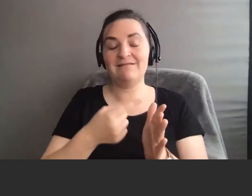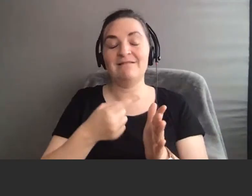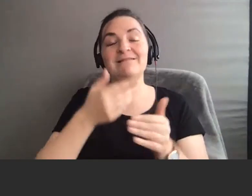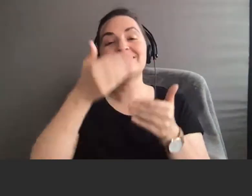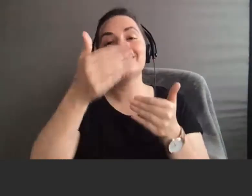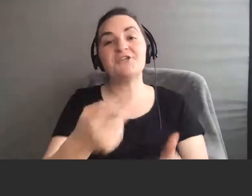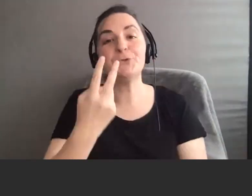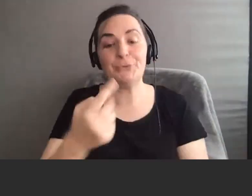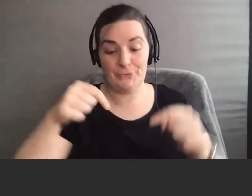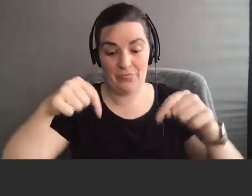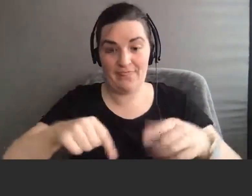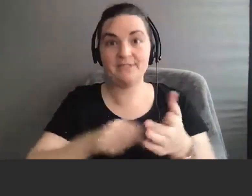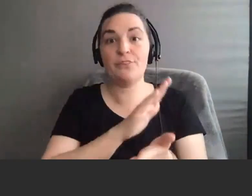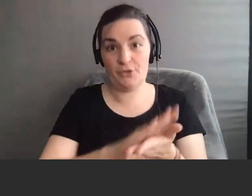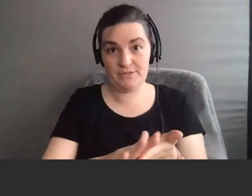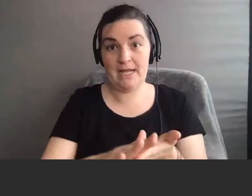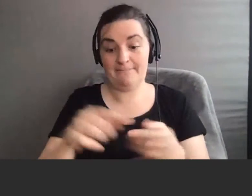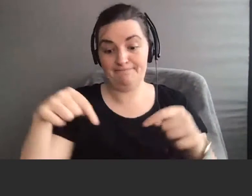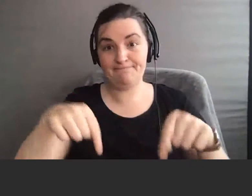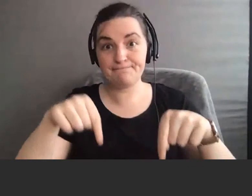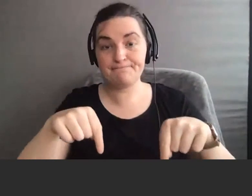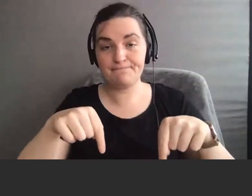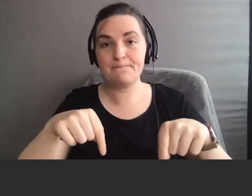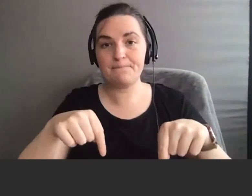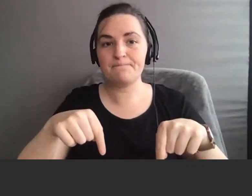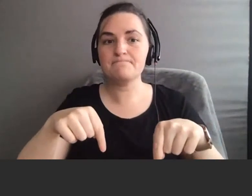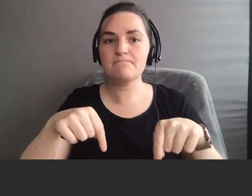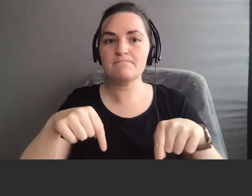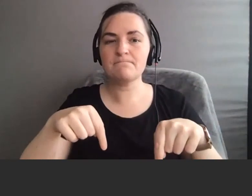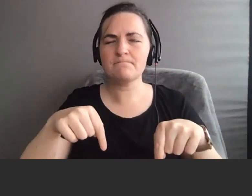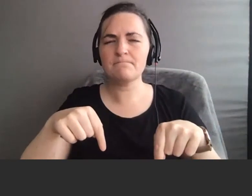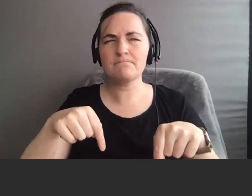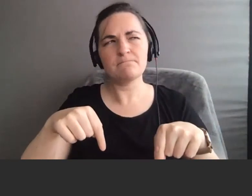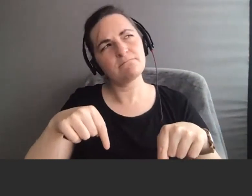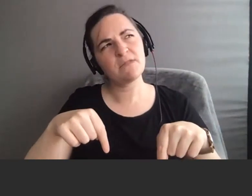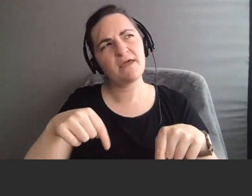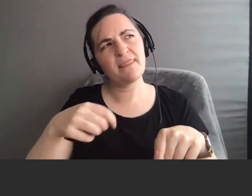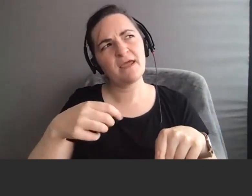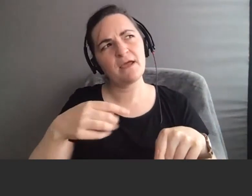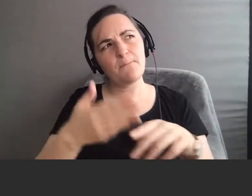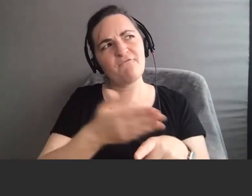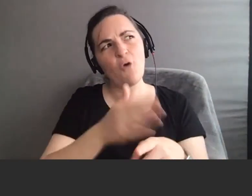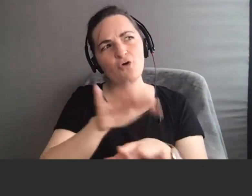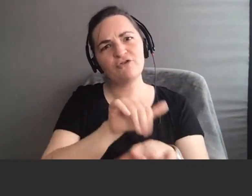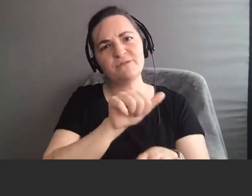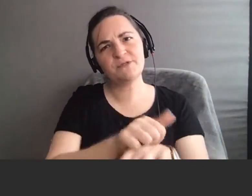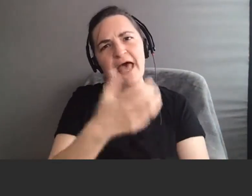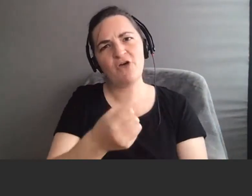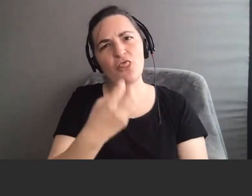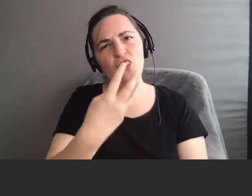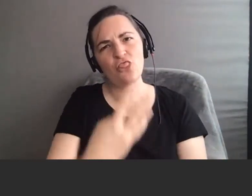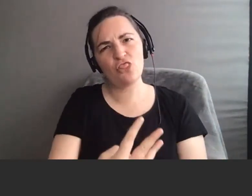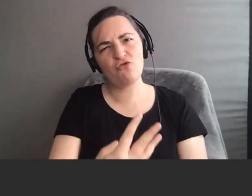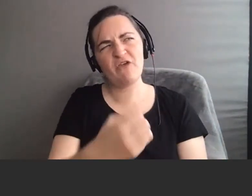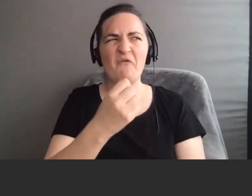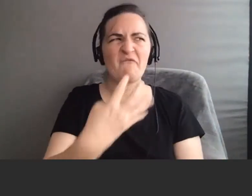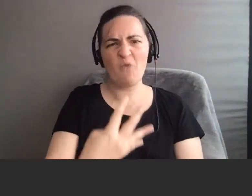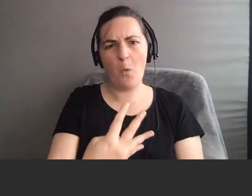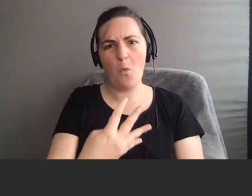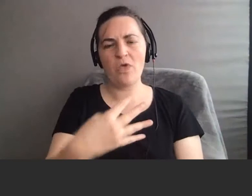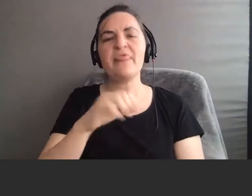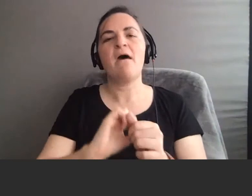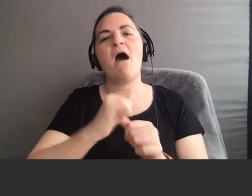2 is this Thursday coming. We've got 3 or 4 sessions before Christmas, and then the remaining sessions happen